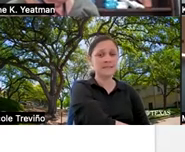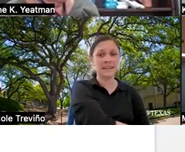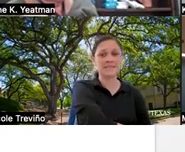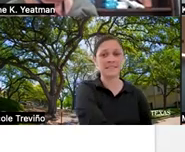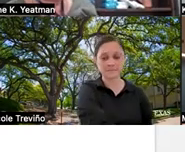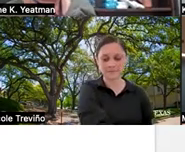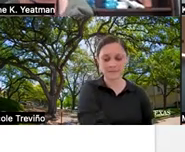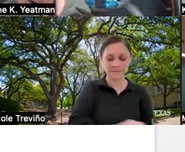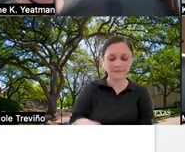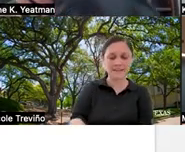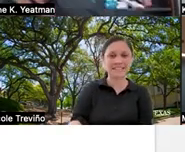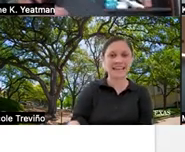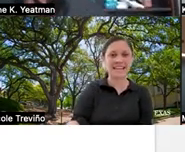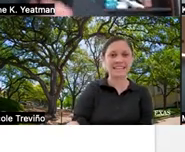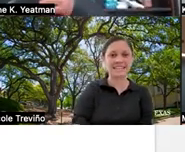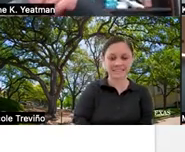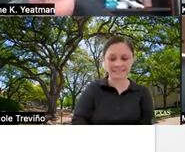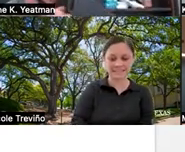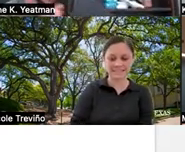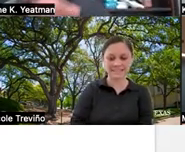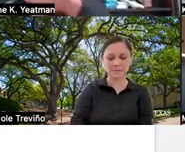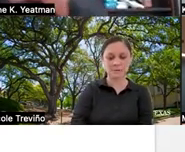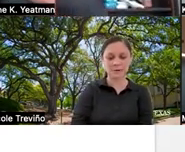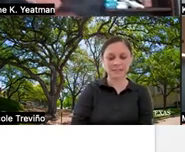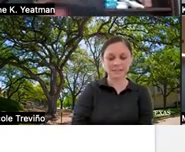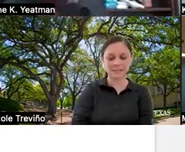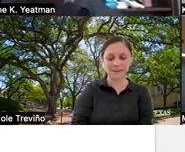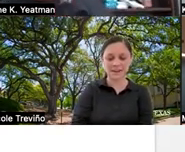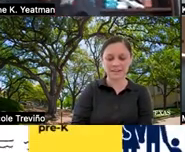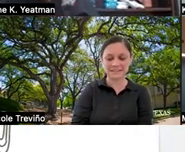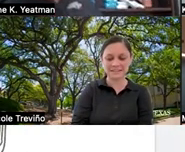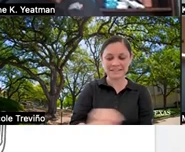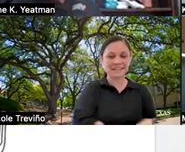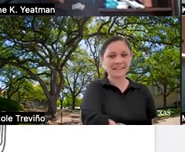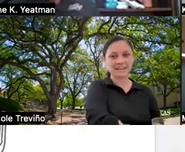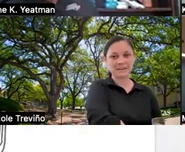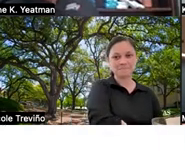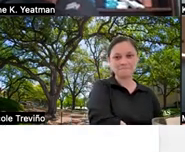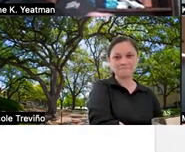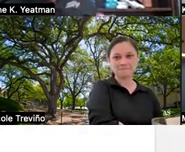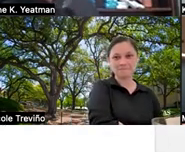Love to have some thoughts added to the board here on,